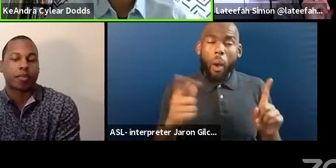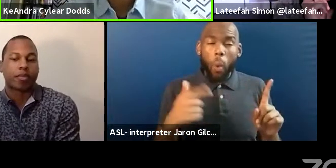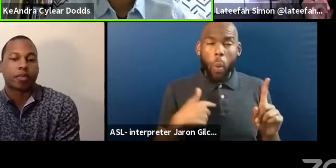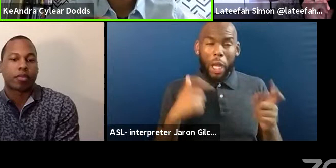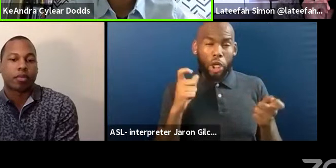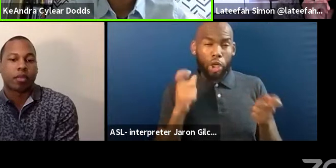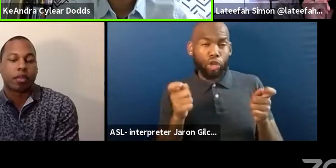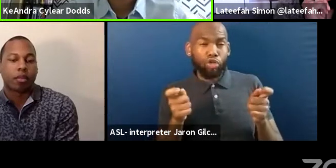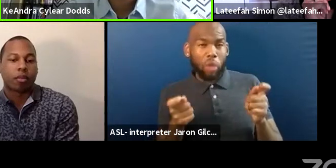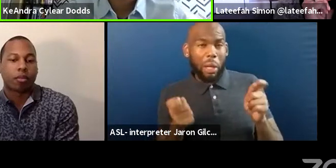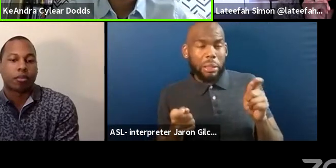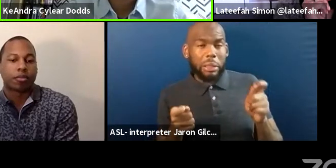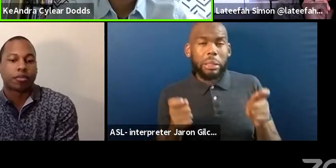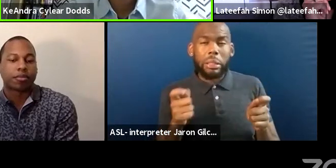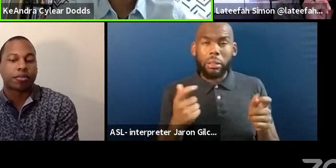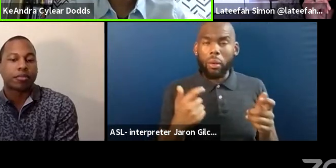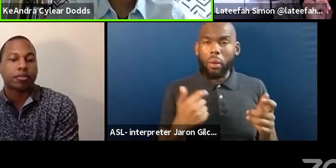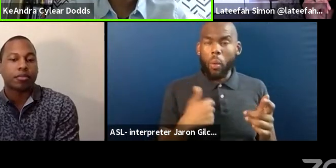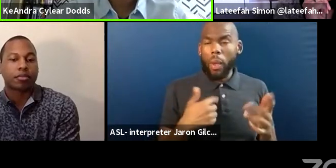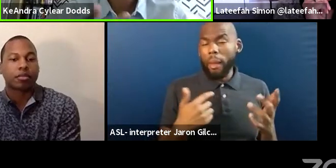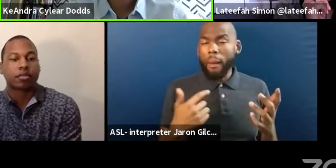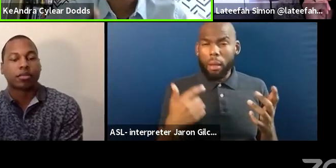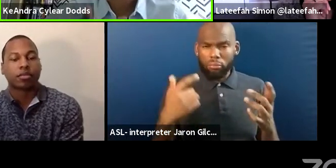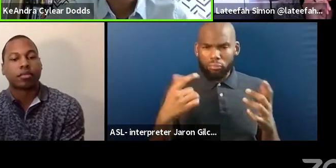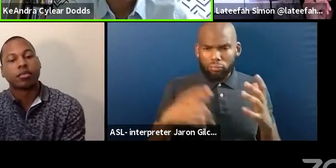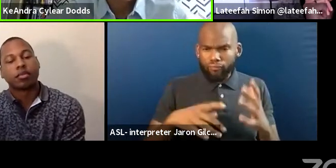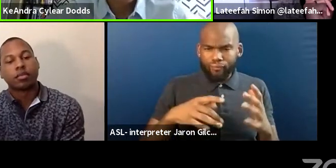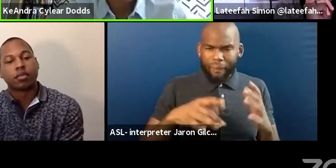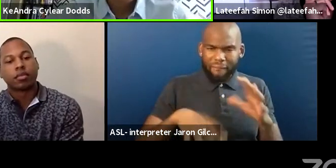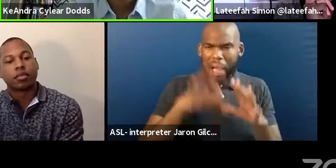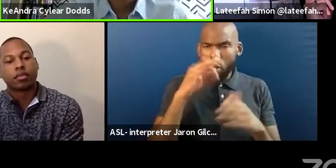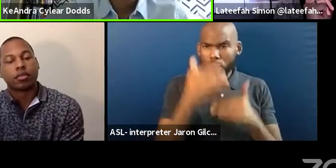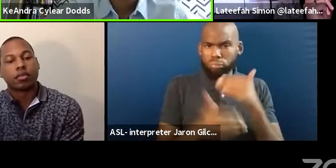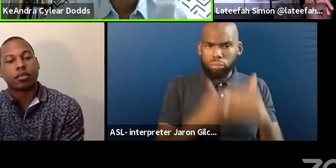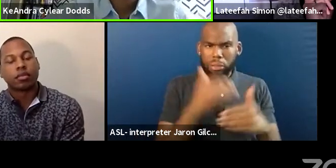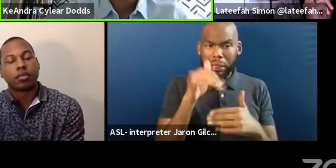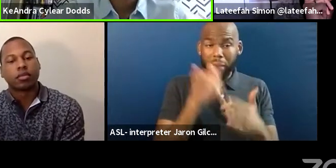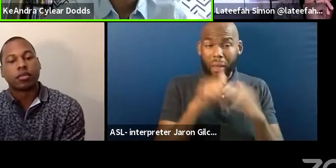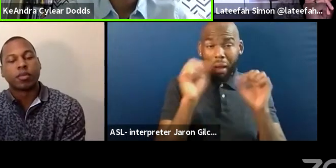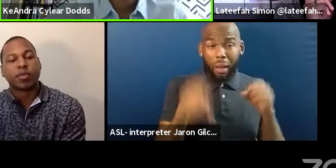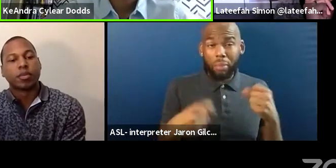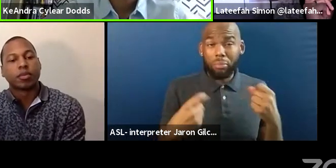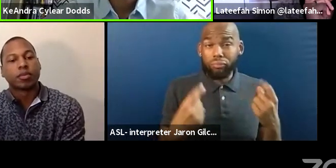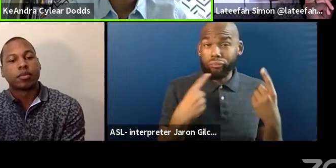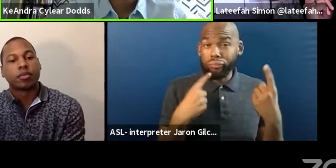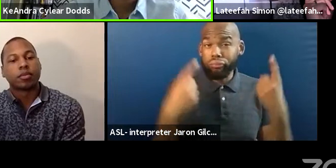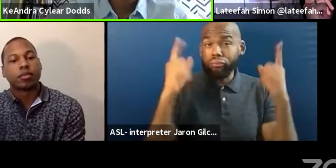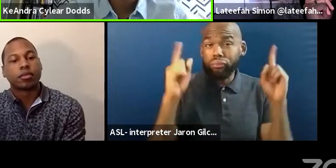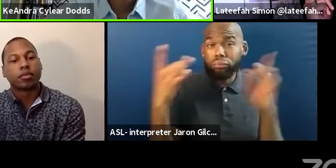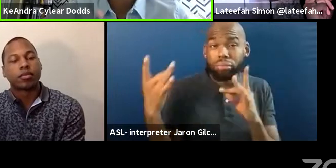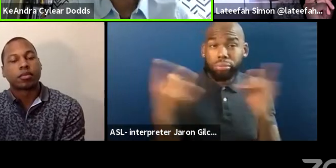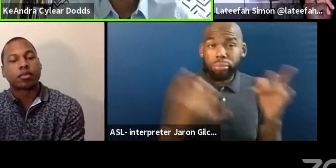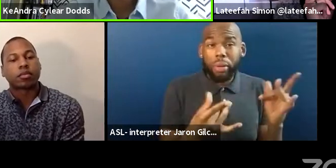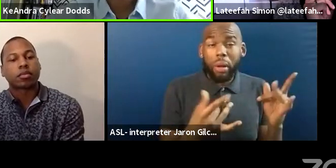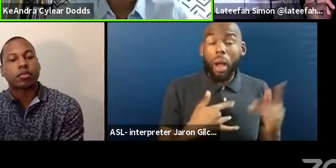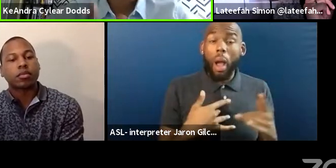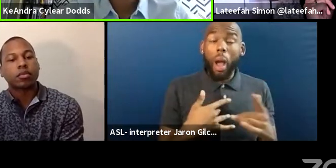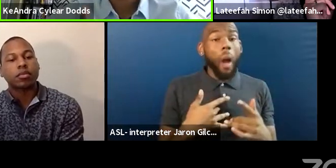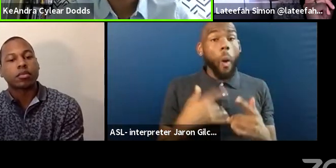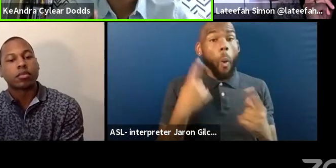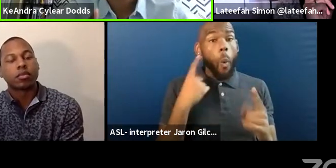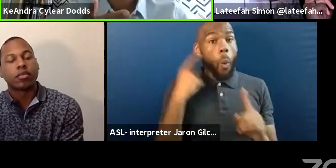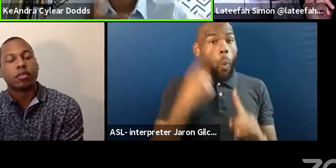worked to build something that a process that could work better. And I think, our goal right now is to formalize